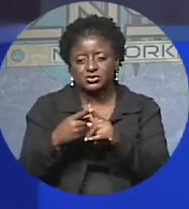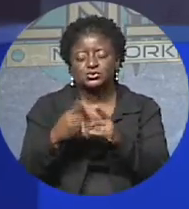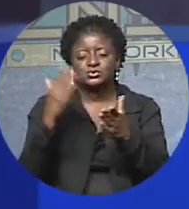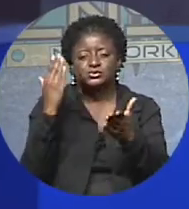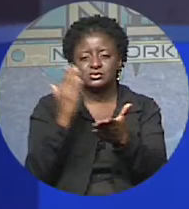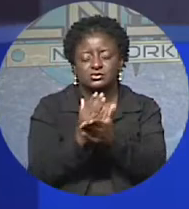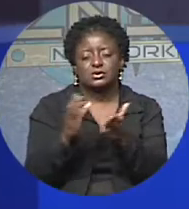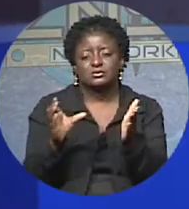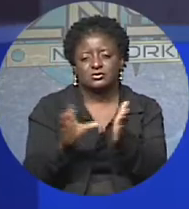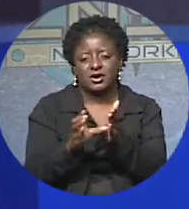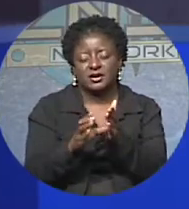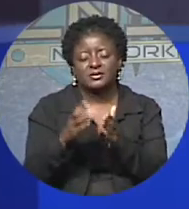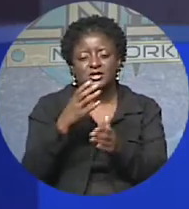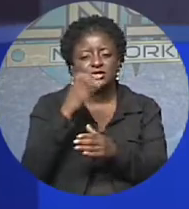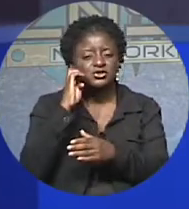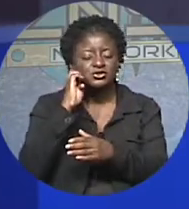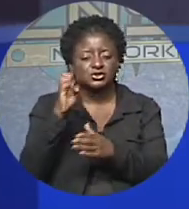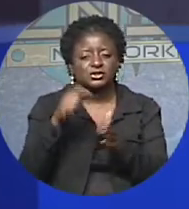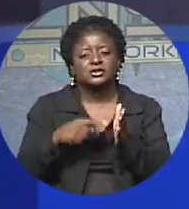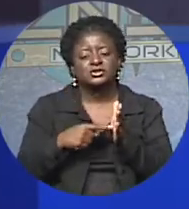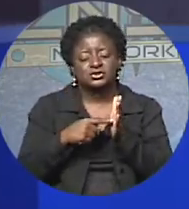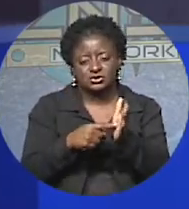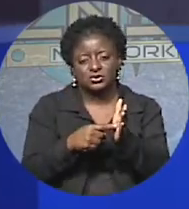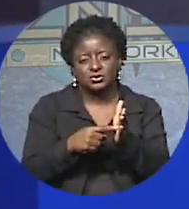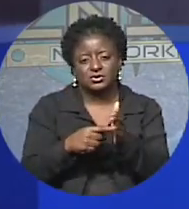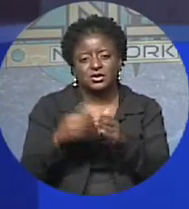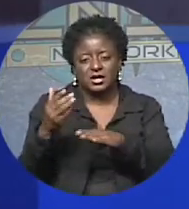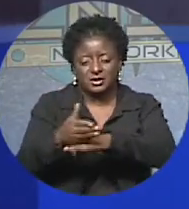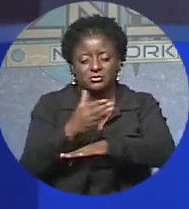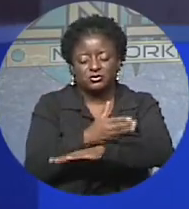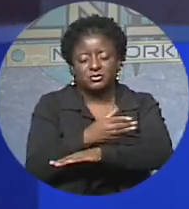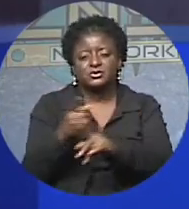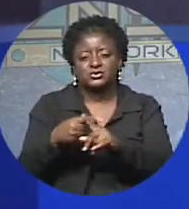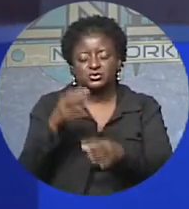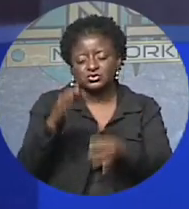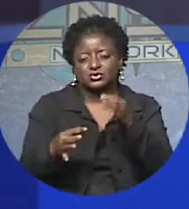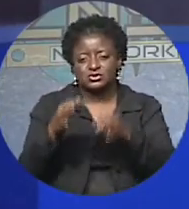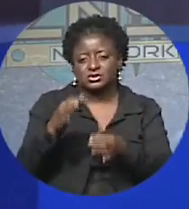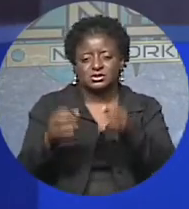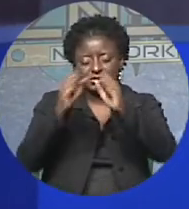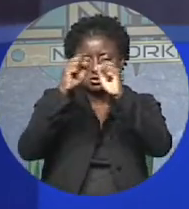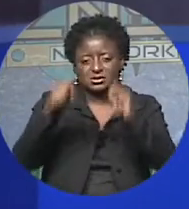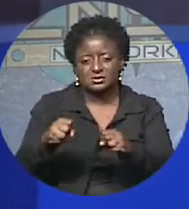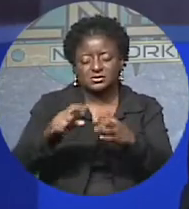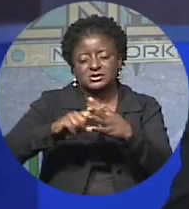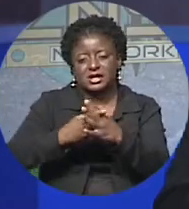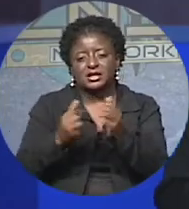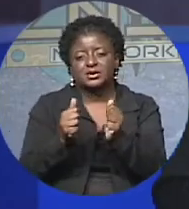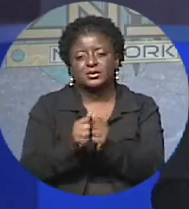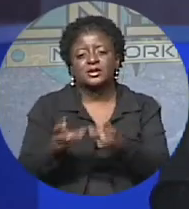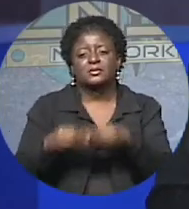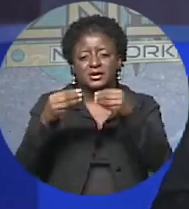she highlighted improvements to the judicial system, beginning with the reinstatement of the Swift Justice Initiative.